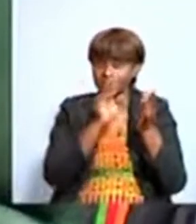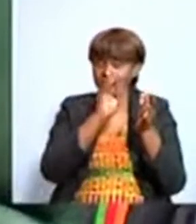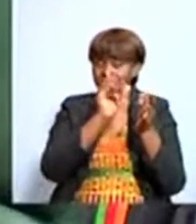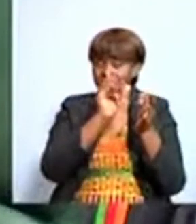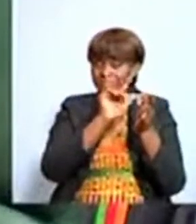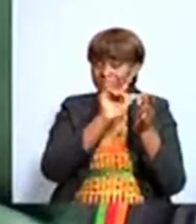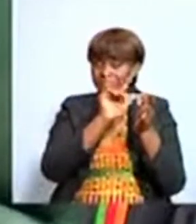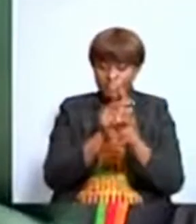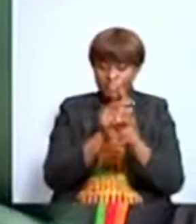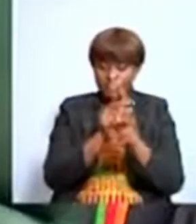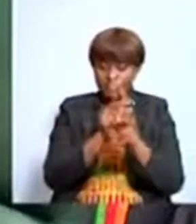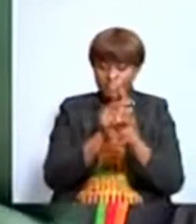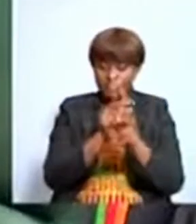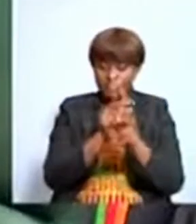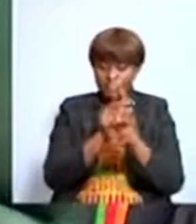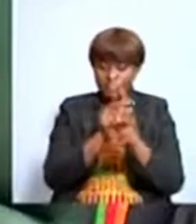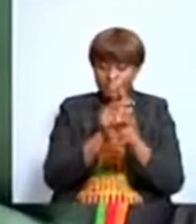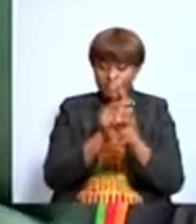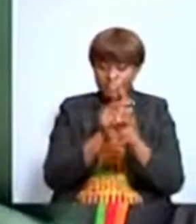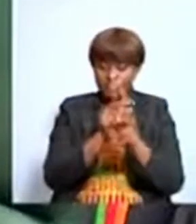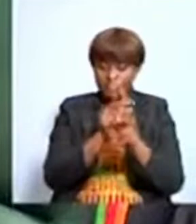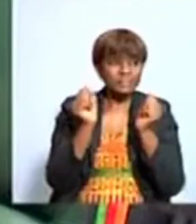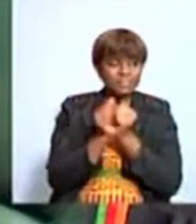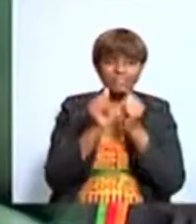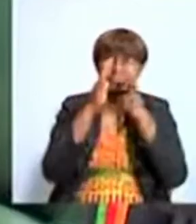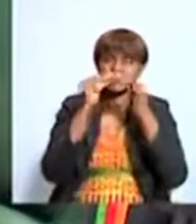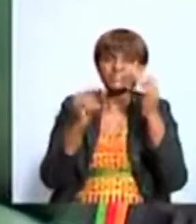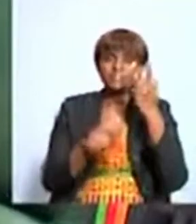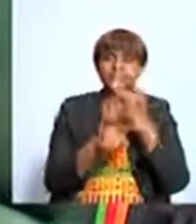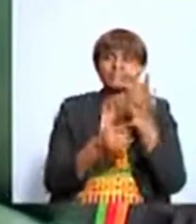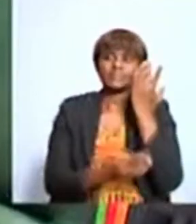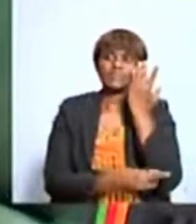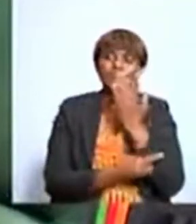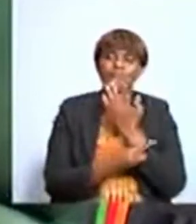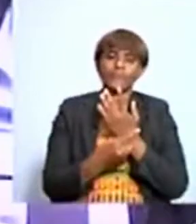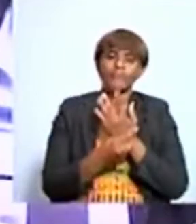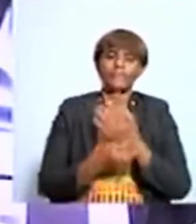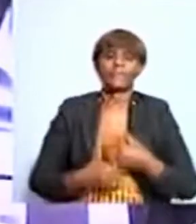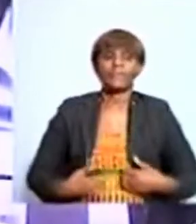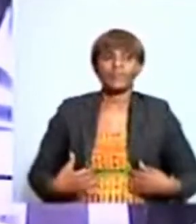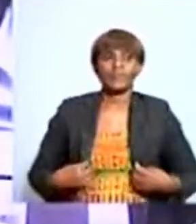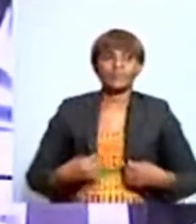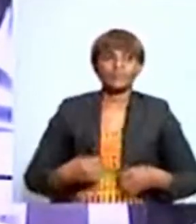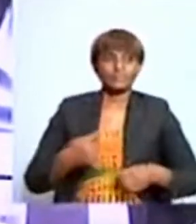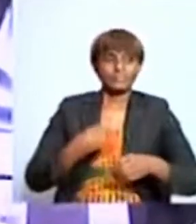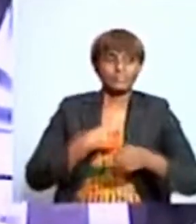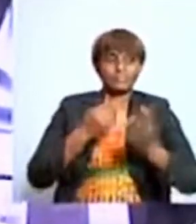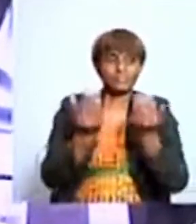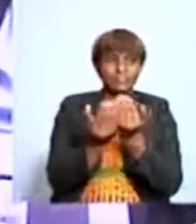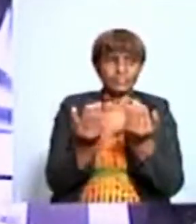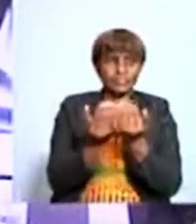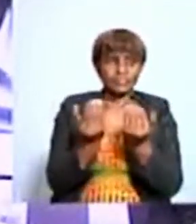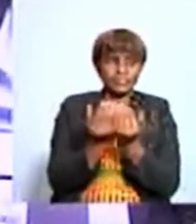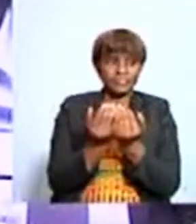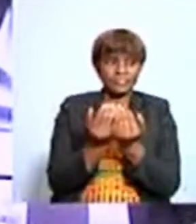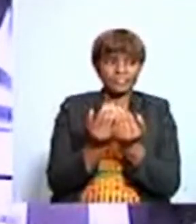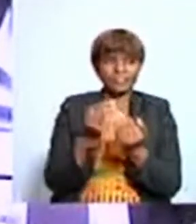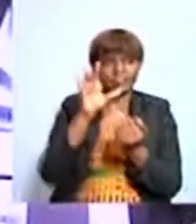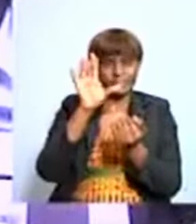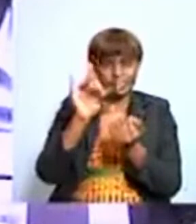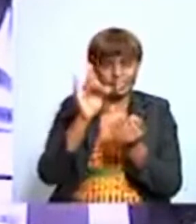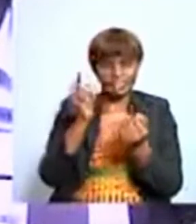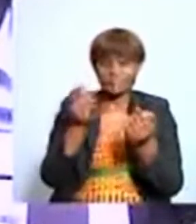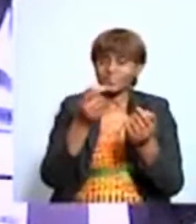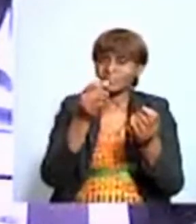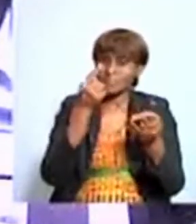The Honorable Minister of Infrastructure, Housing and Urban Development. I beg to move that Clause 8 be amended with words